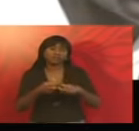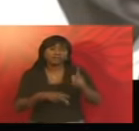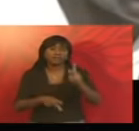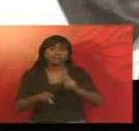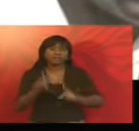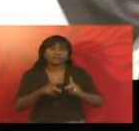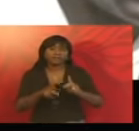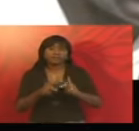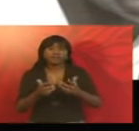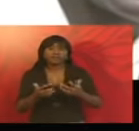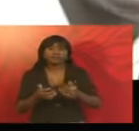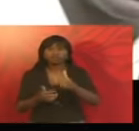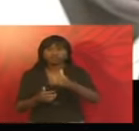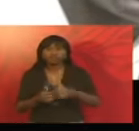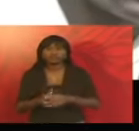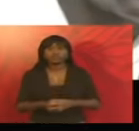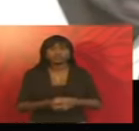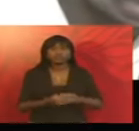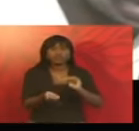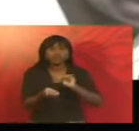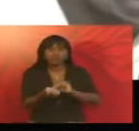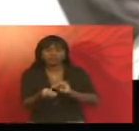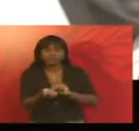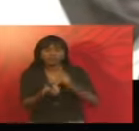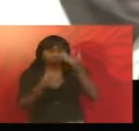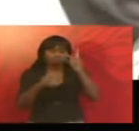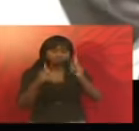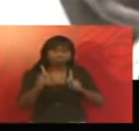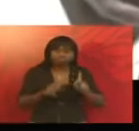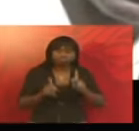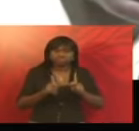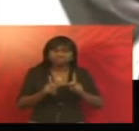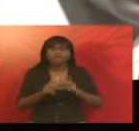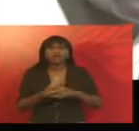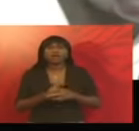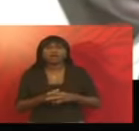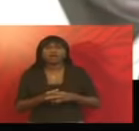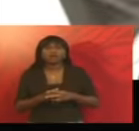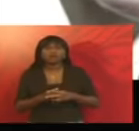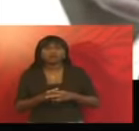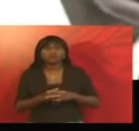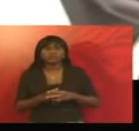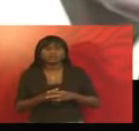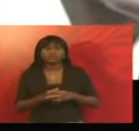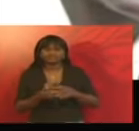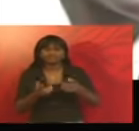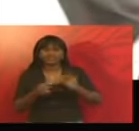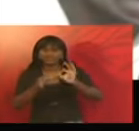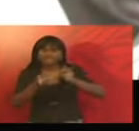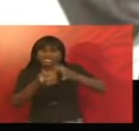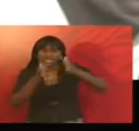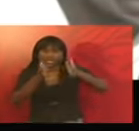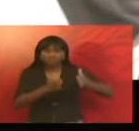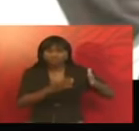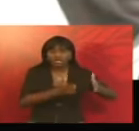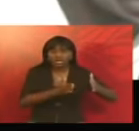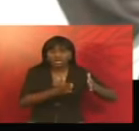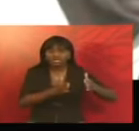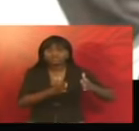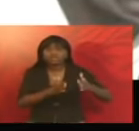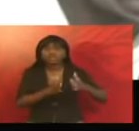medical fraternity, especially patients, in terms of the language and translators.